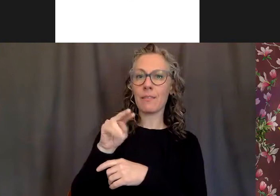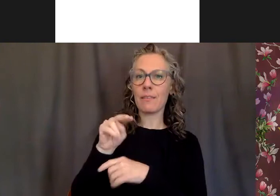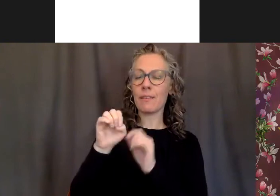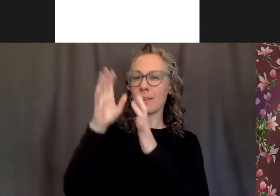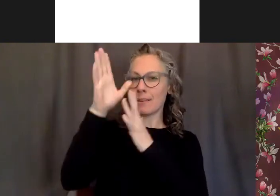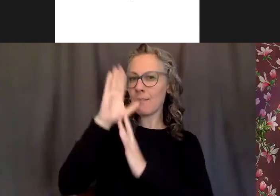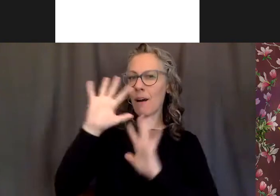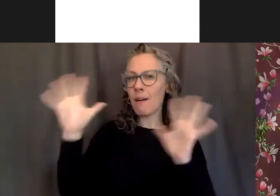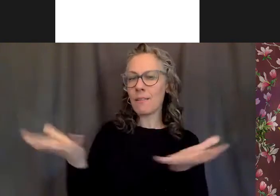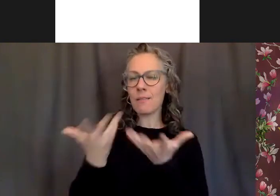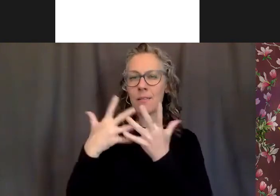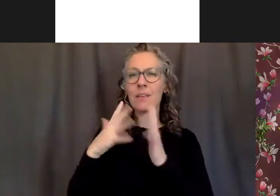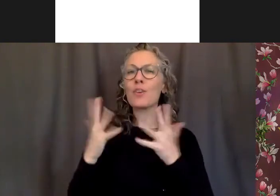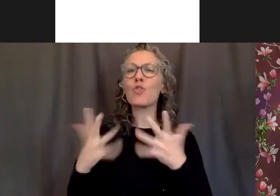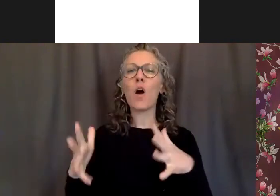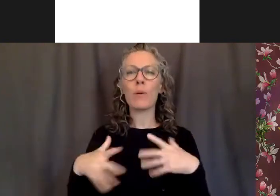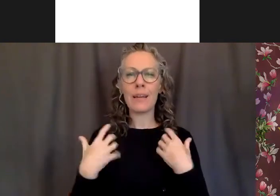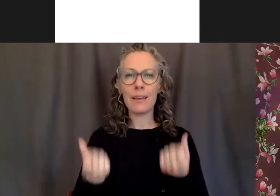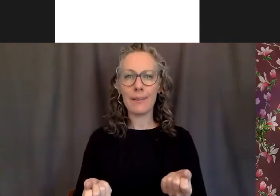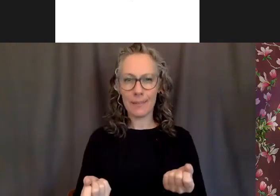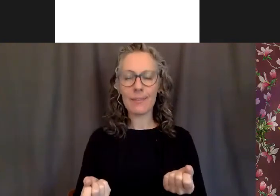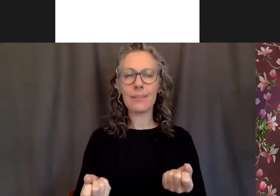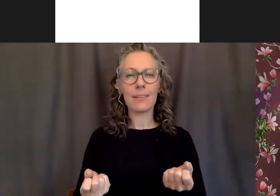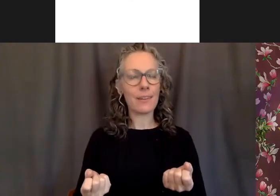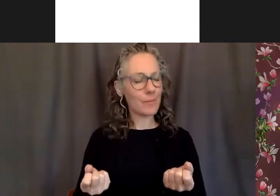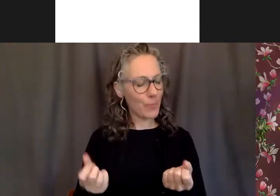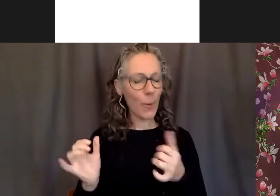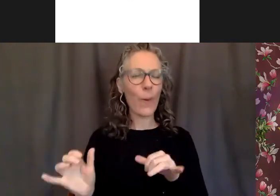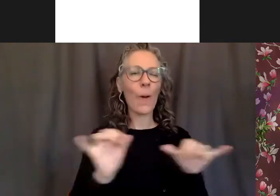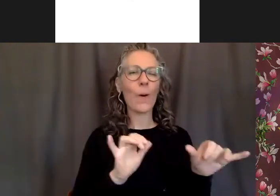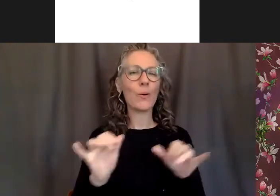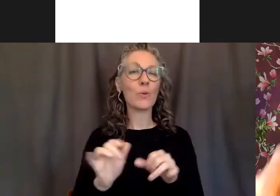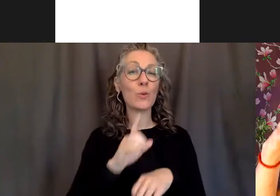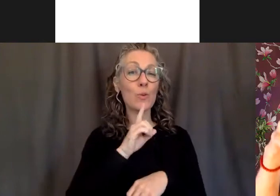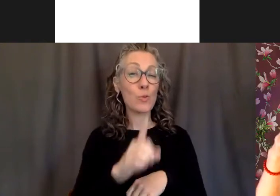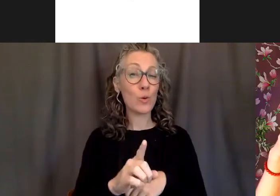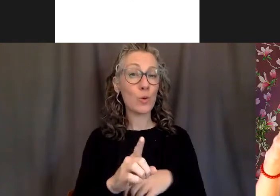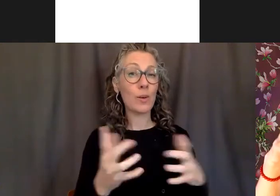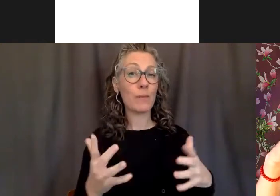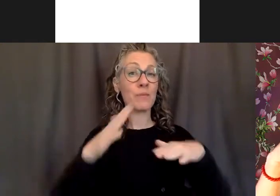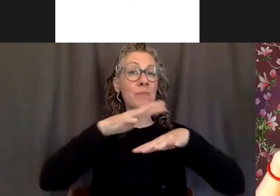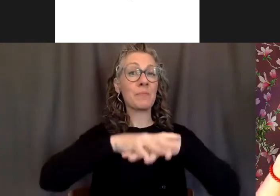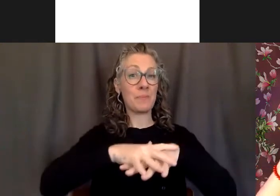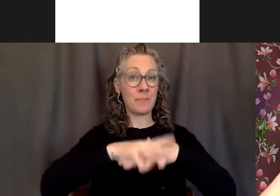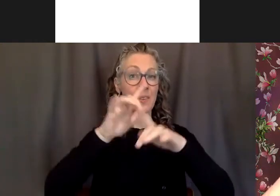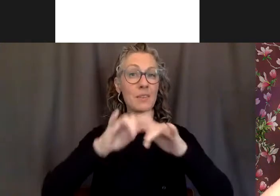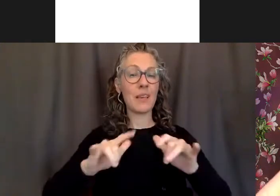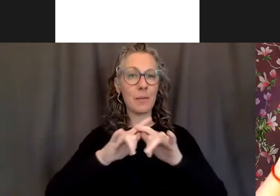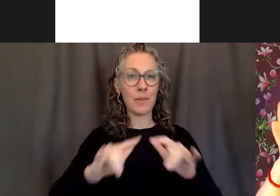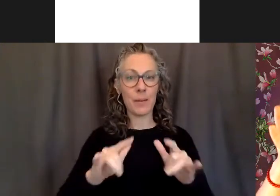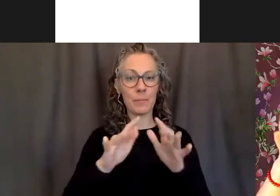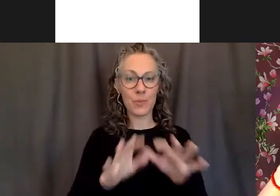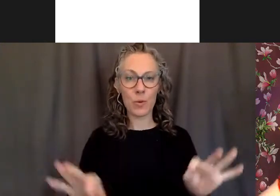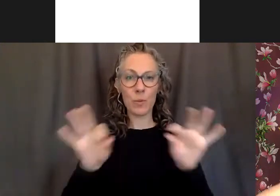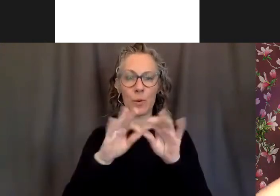are already healed. This is also true at the same time. It's important to